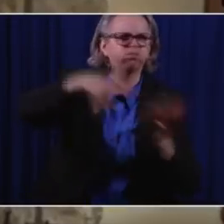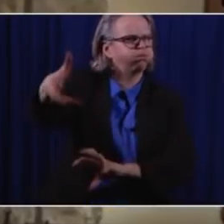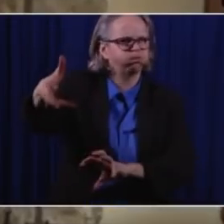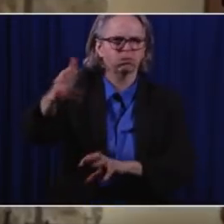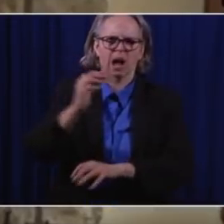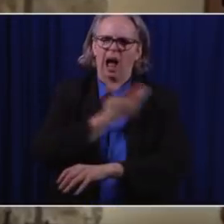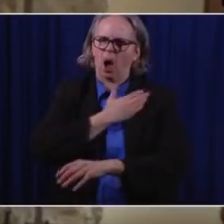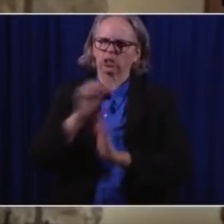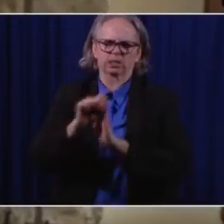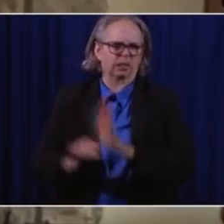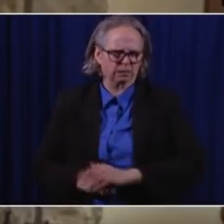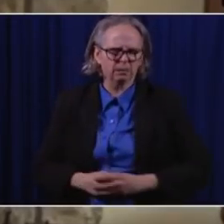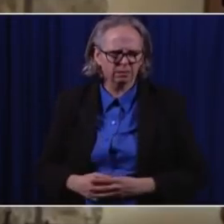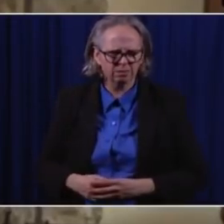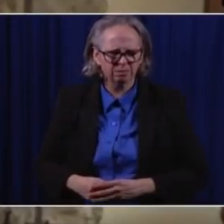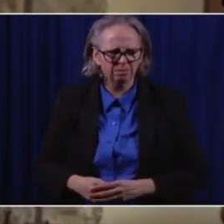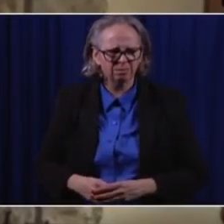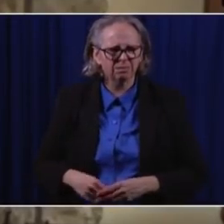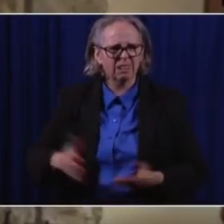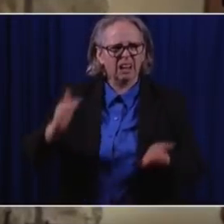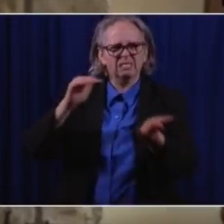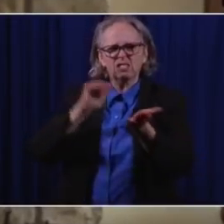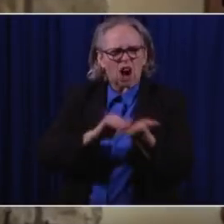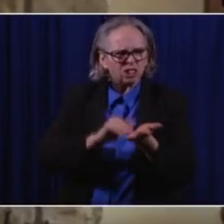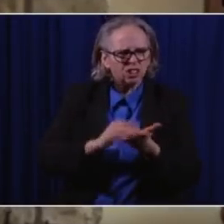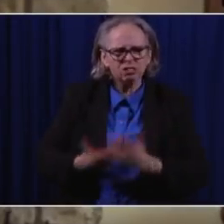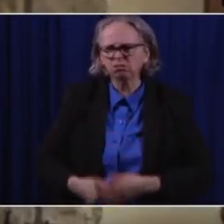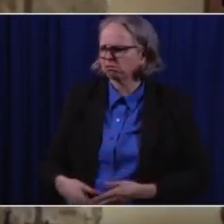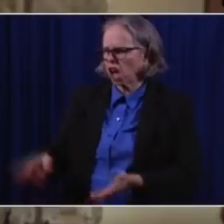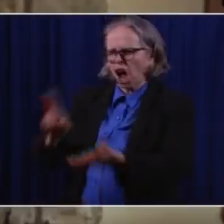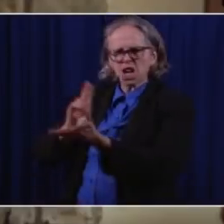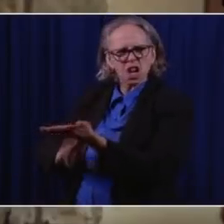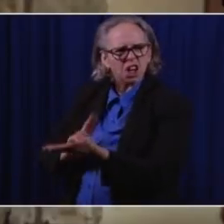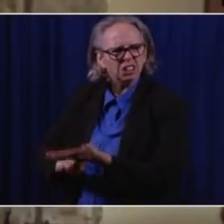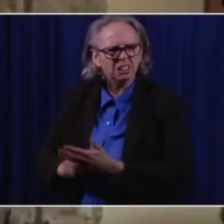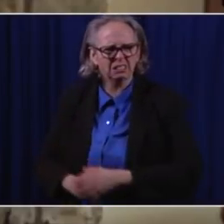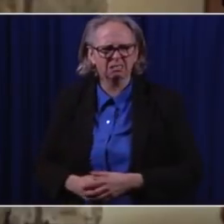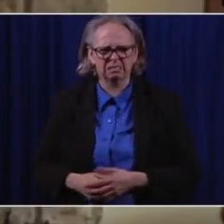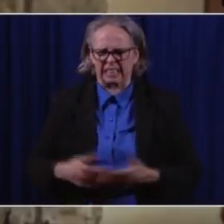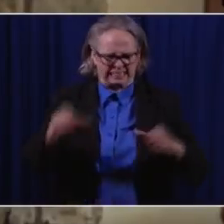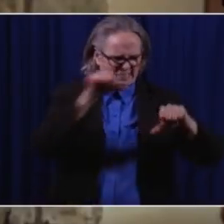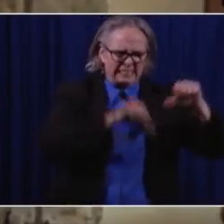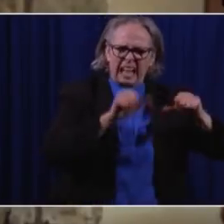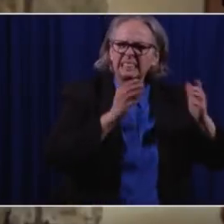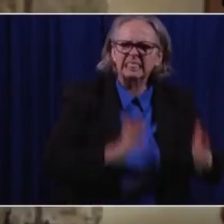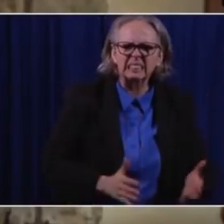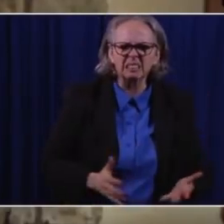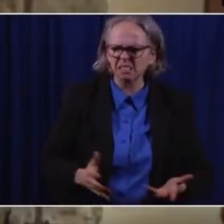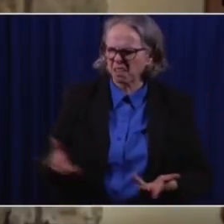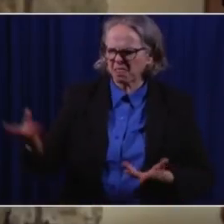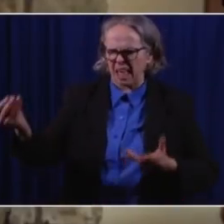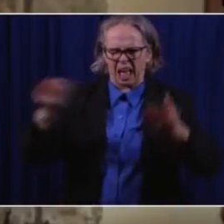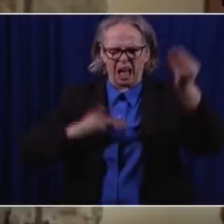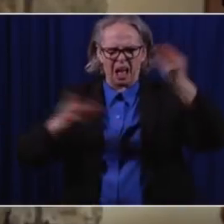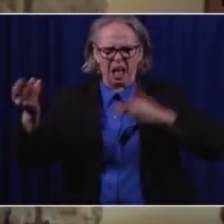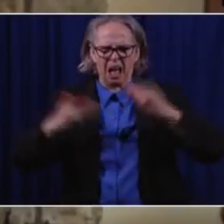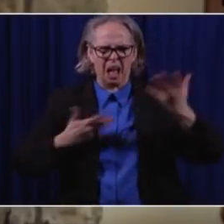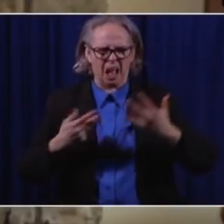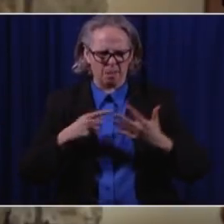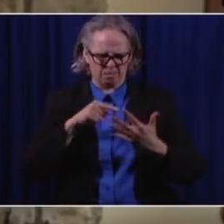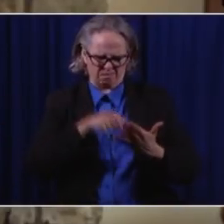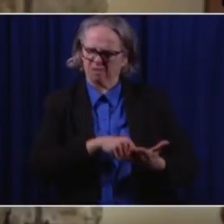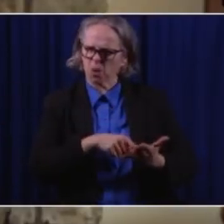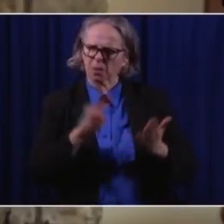Doctors, nurses, scientists have all advised me about this bill. For that reason, if